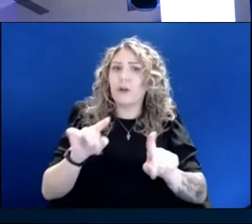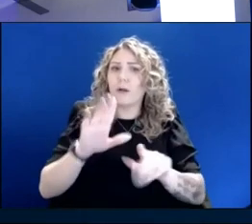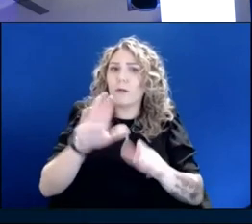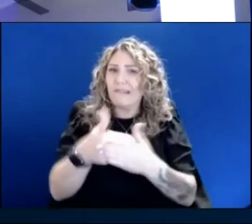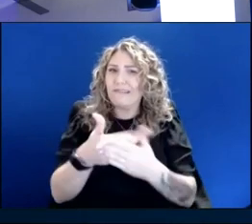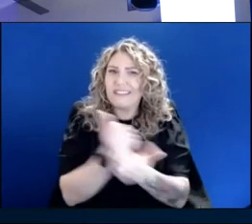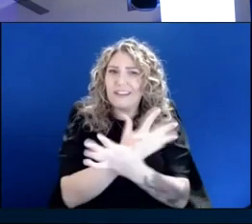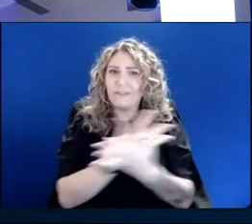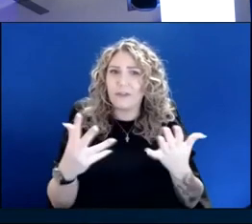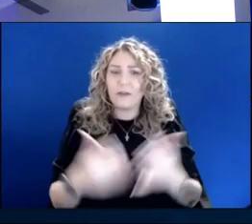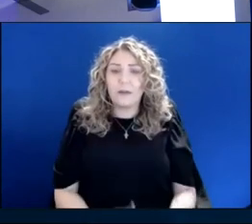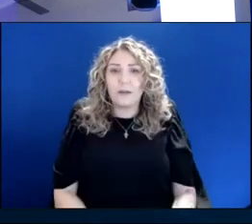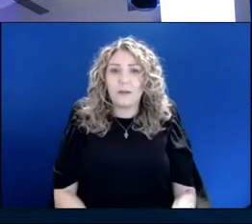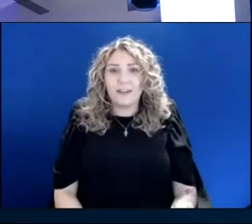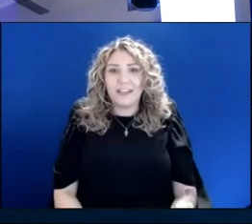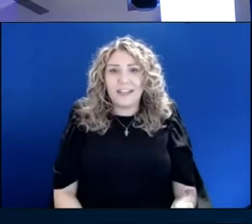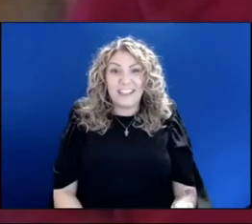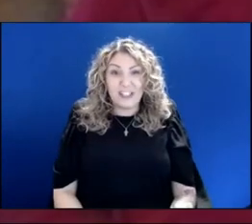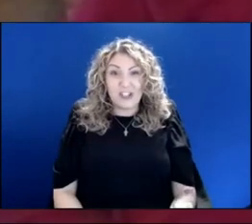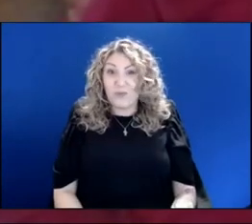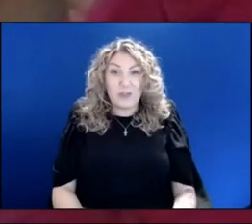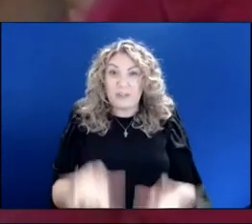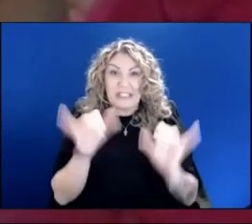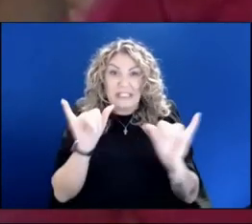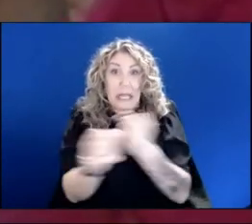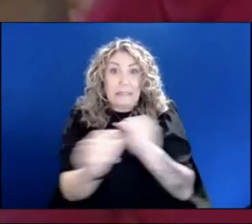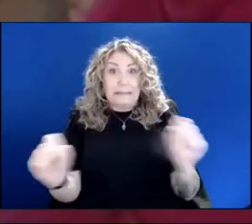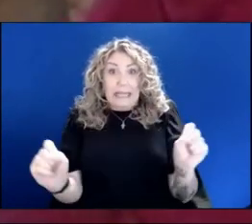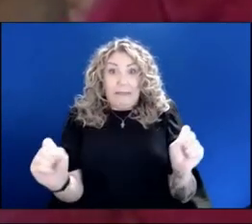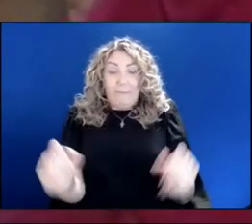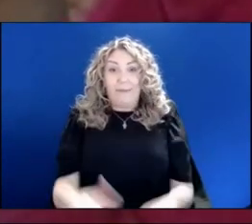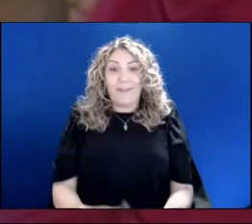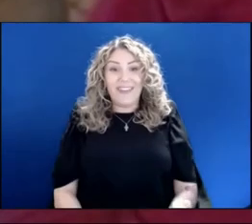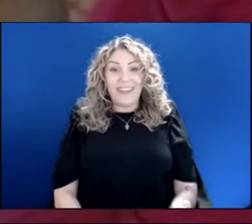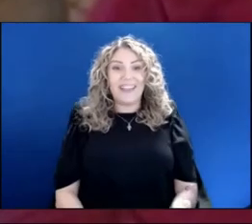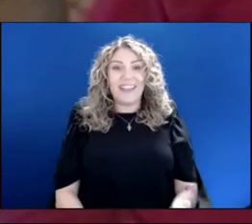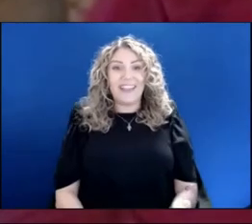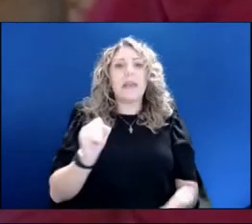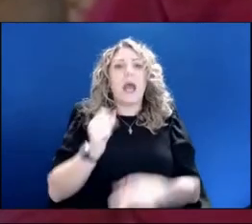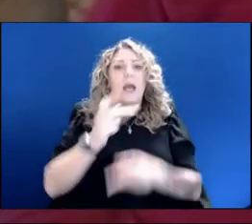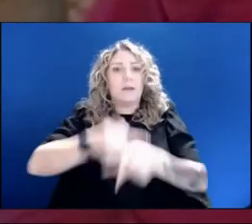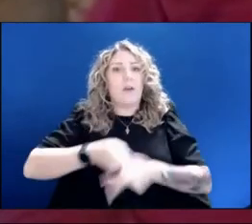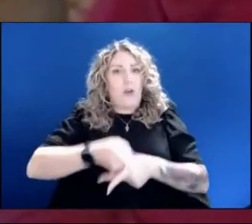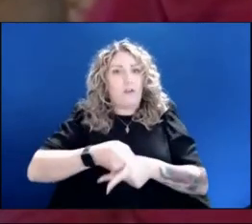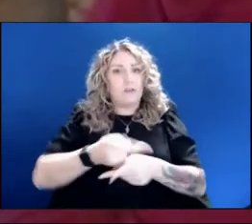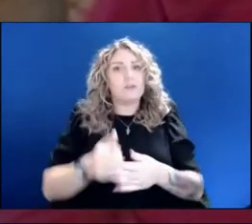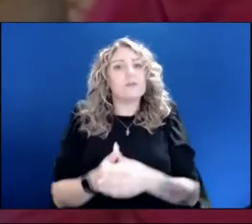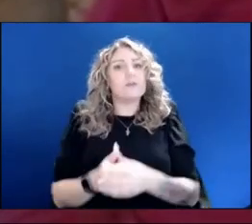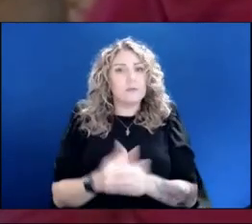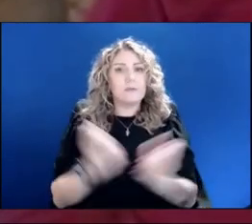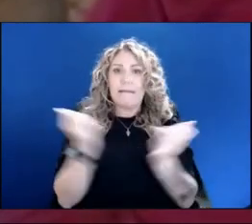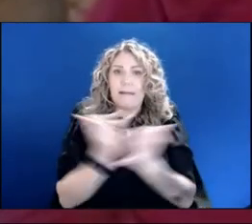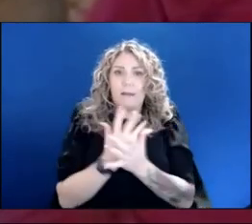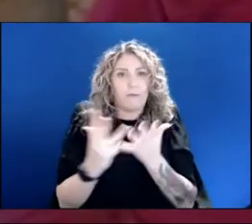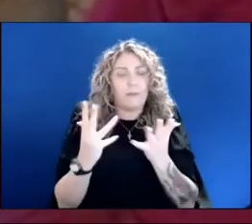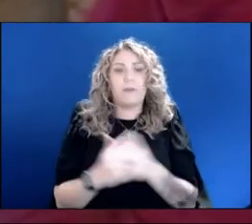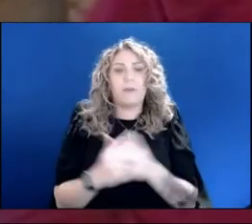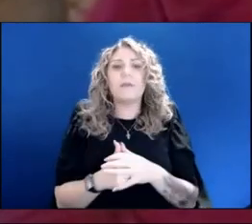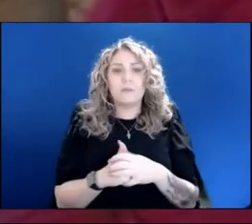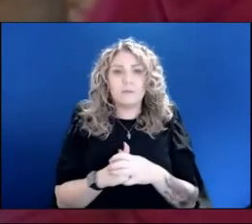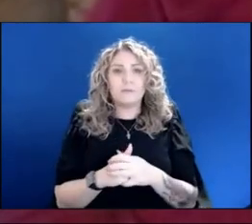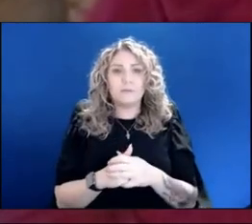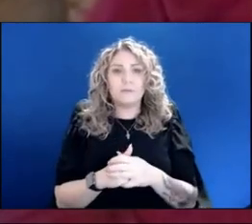staying extra safe? Yeah, and just being very cautious. about, you know, everything, you know, with the, you know, we